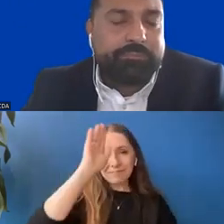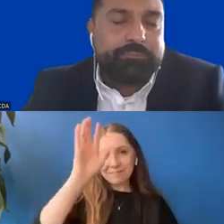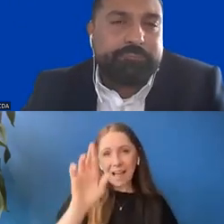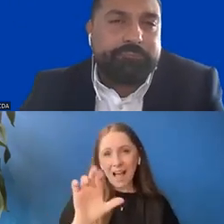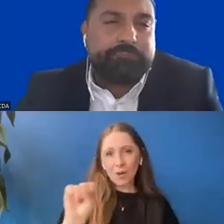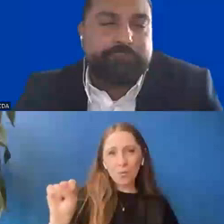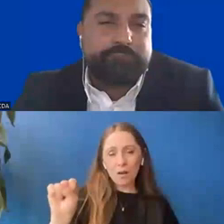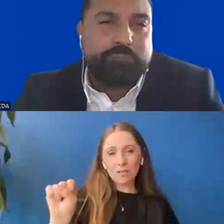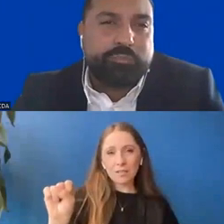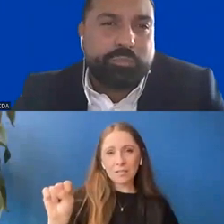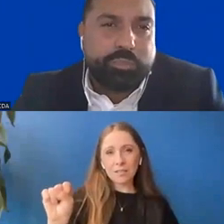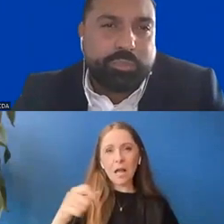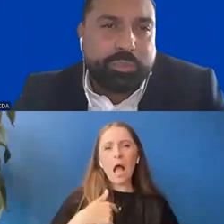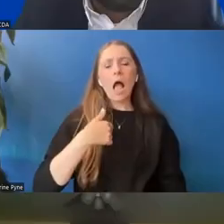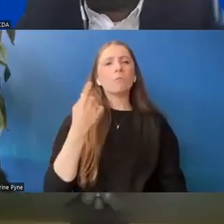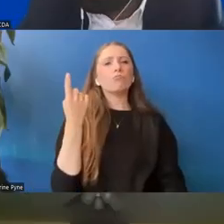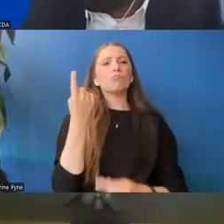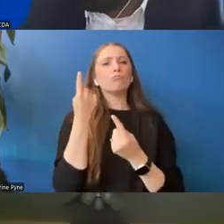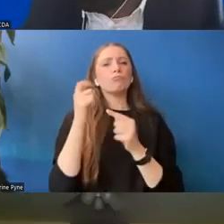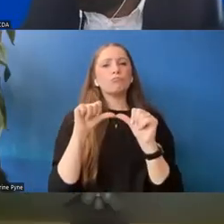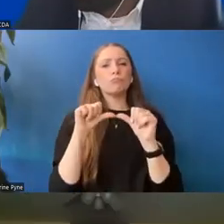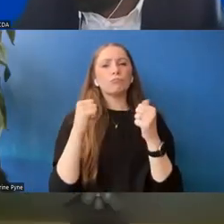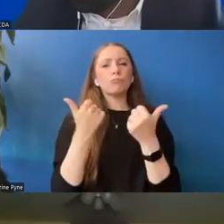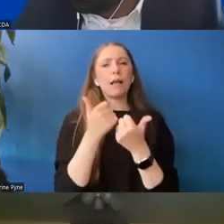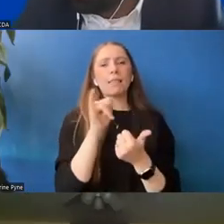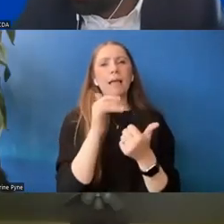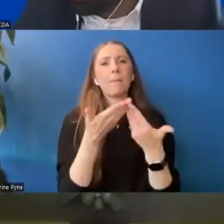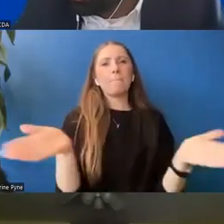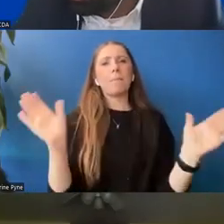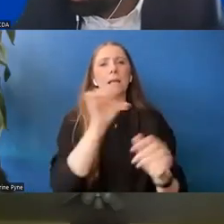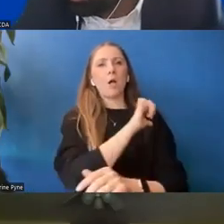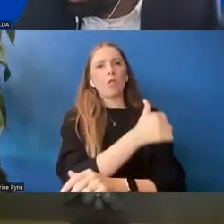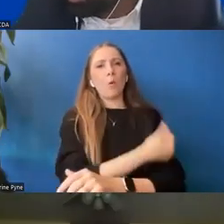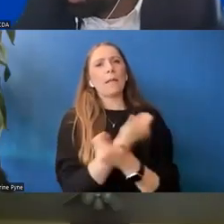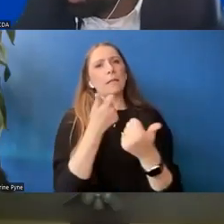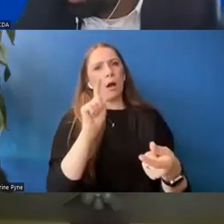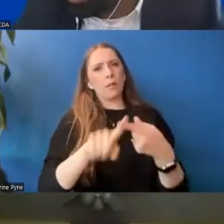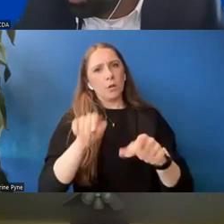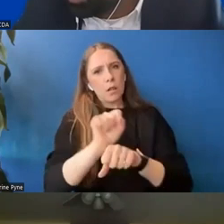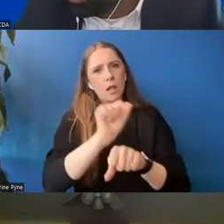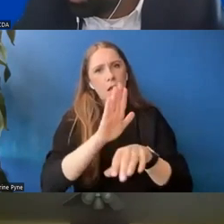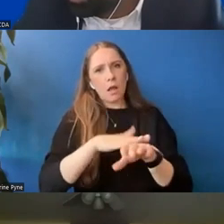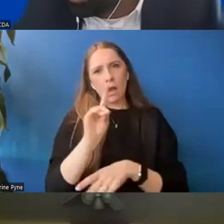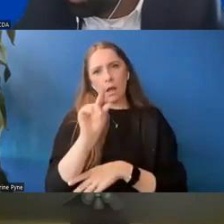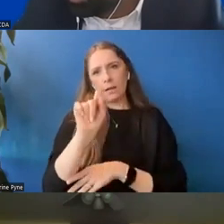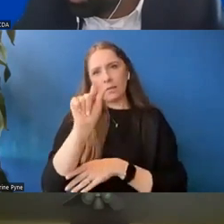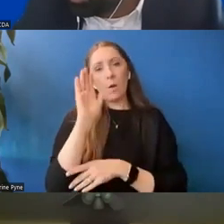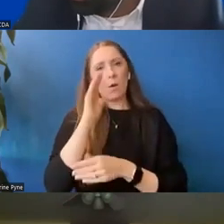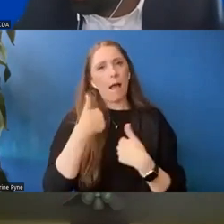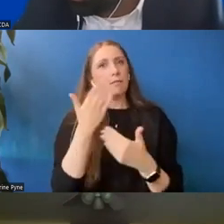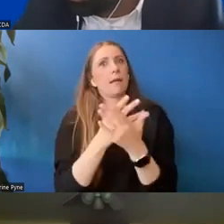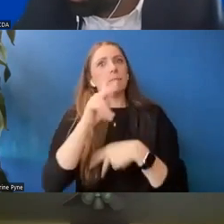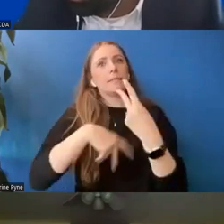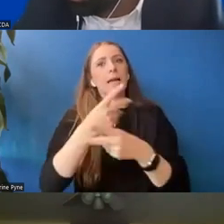wonder if association like the Public Authority Association that's been trying to work on data would have some data